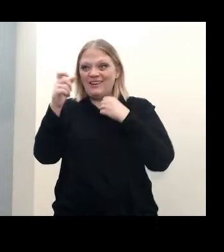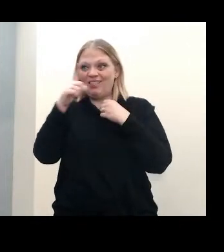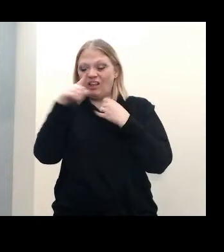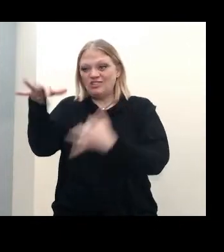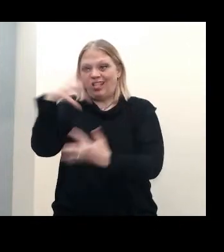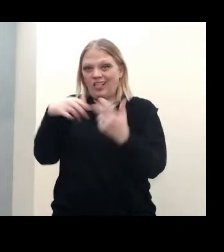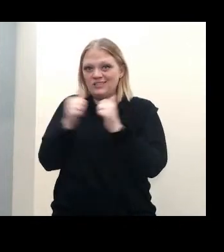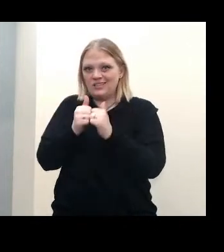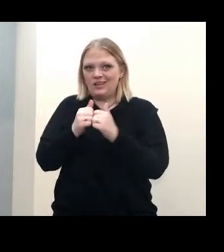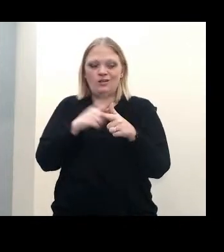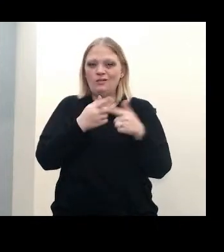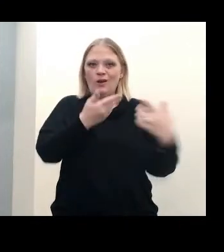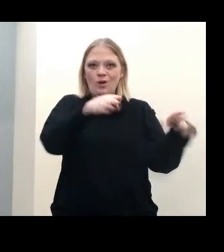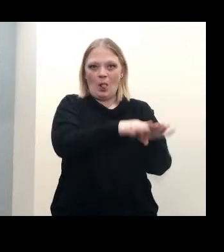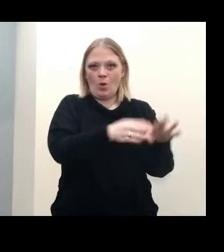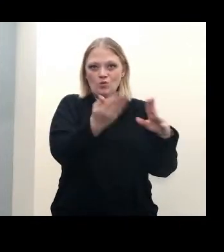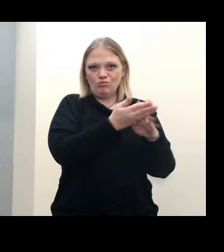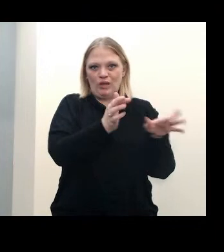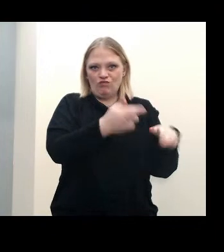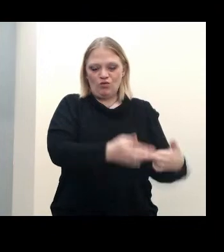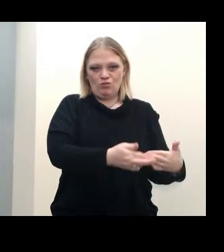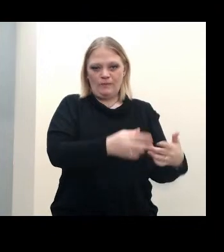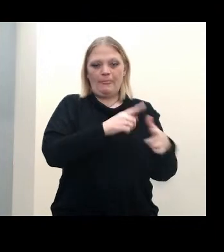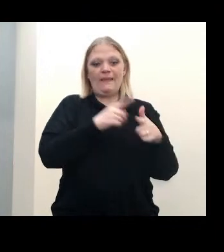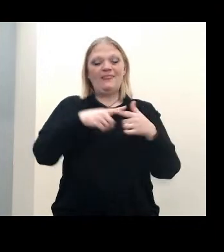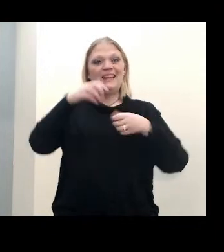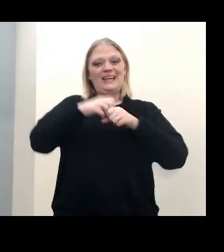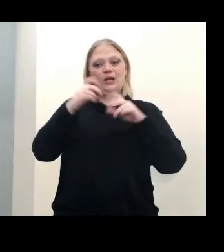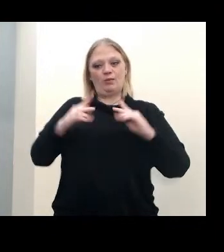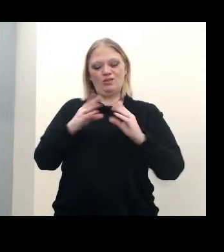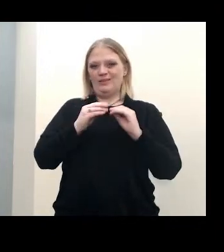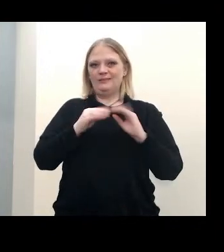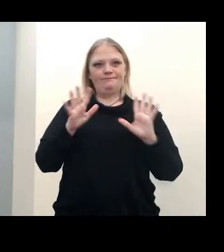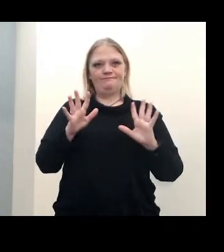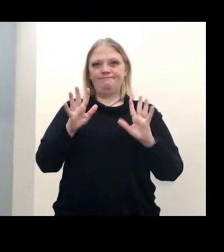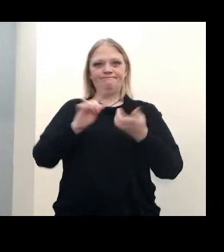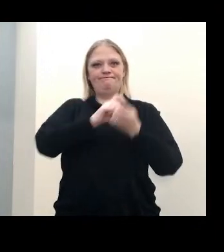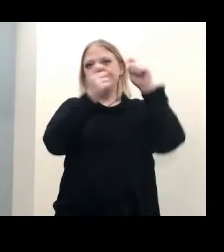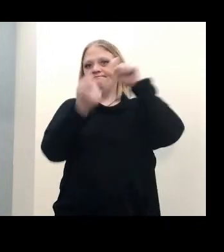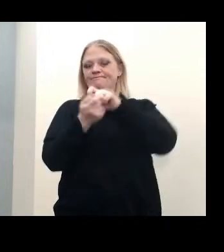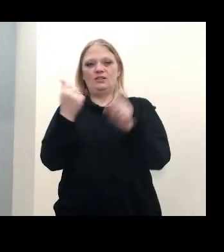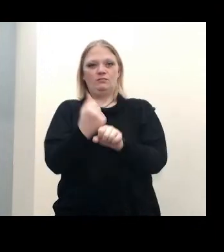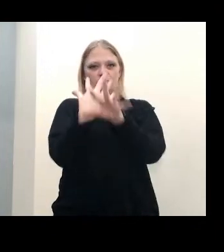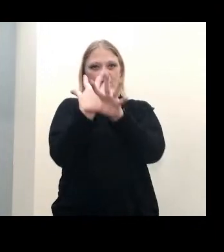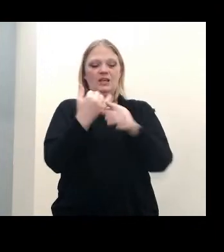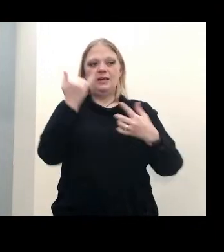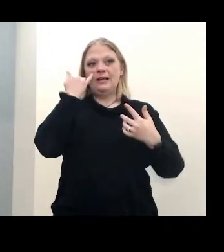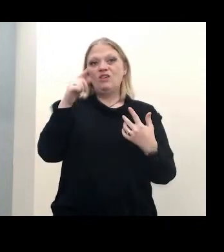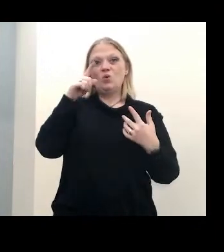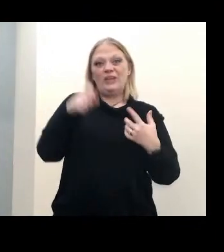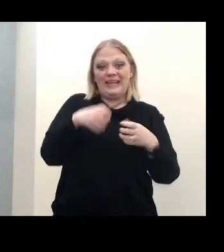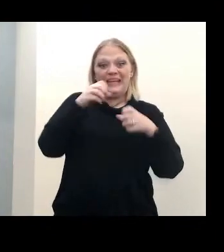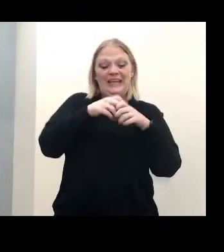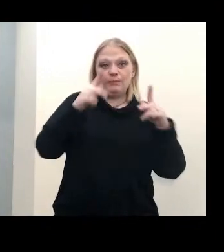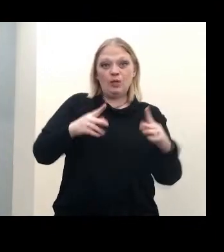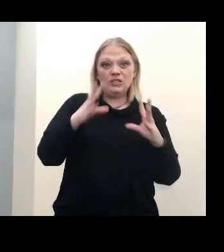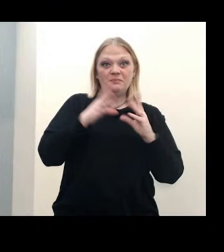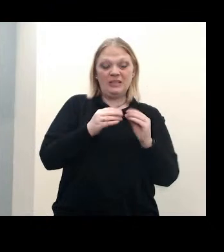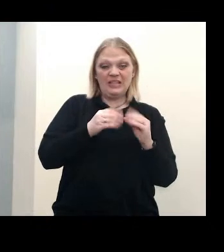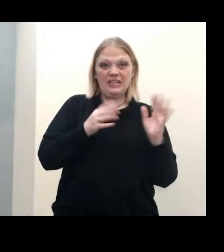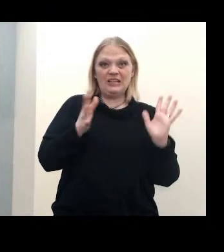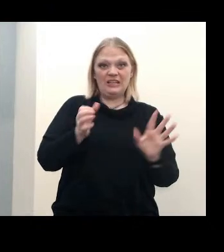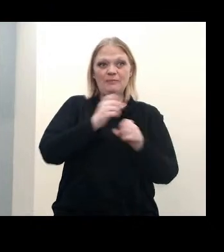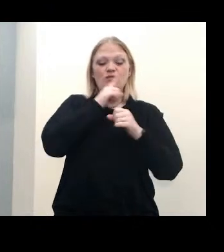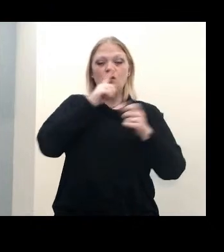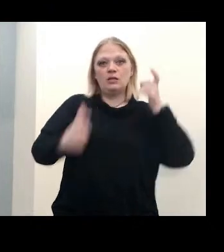together, and then move all the in-person meetings to some type of video conference, or else if you need an in-person meeting, make sure that you meet